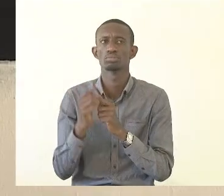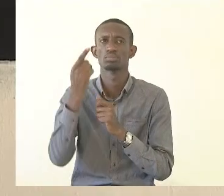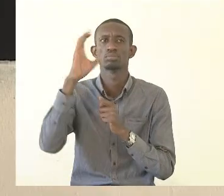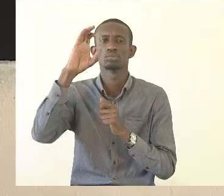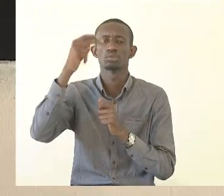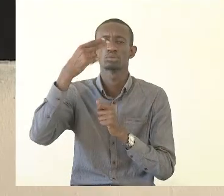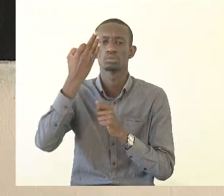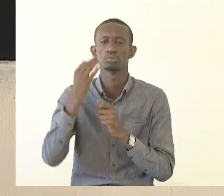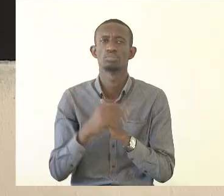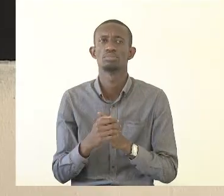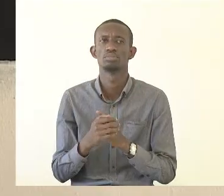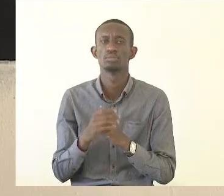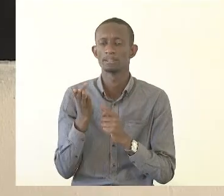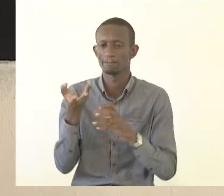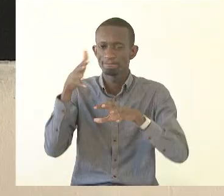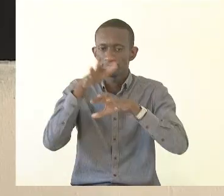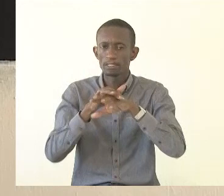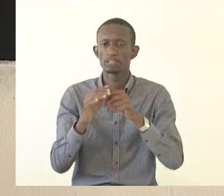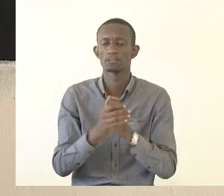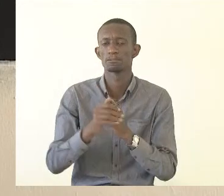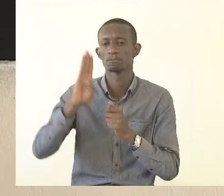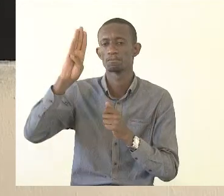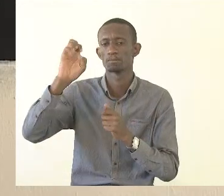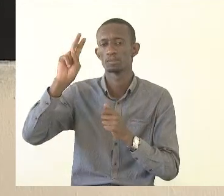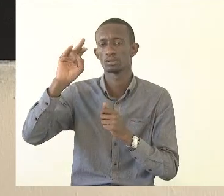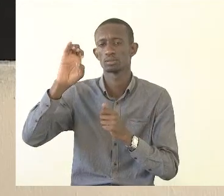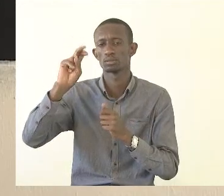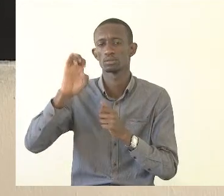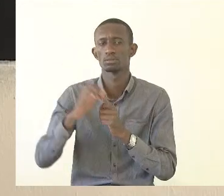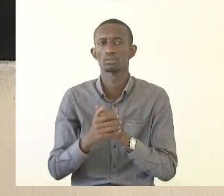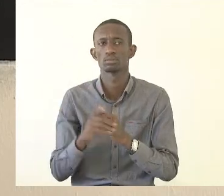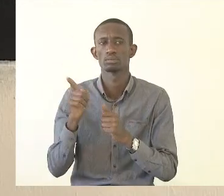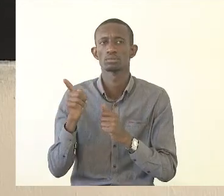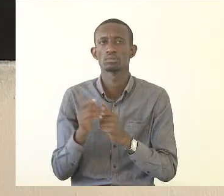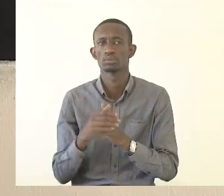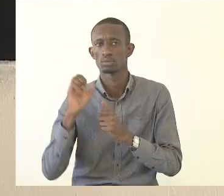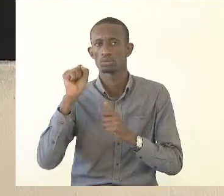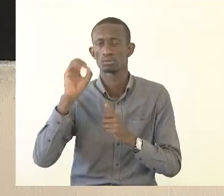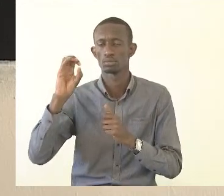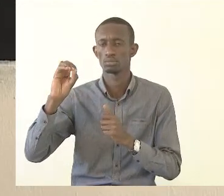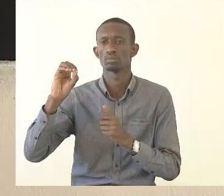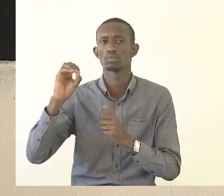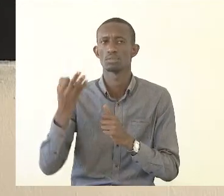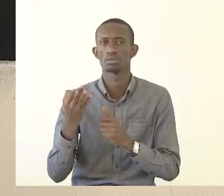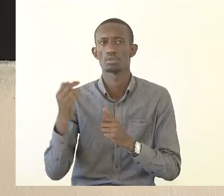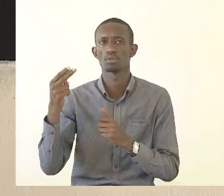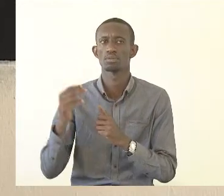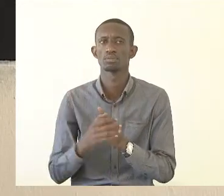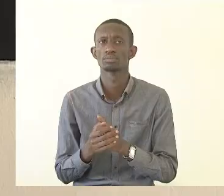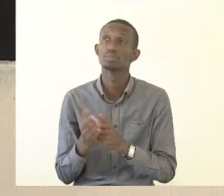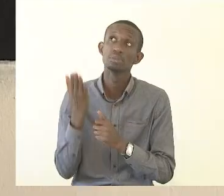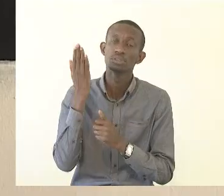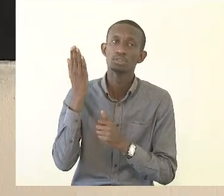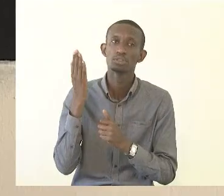one attacks the benzene ring. S, we can just put it in this way. So this